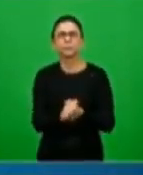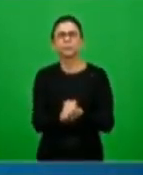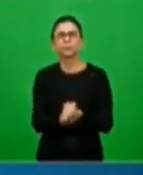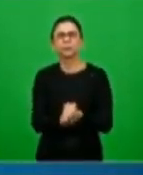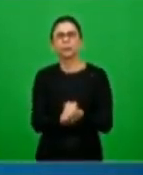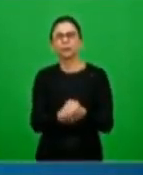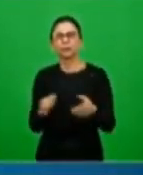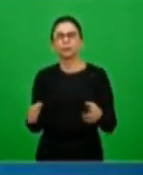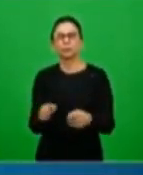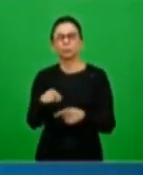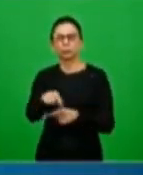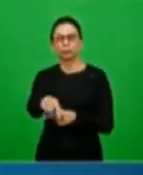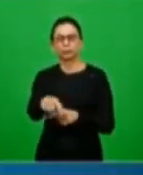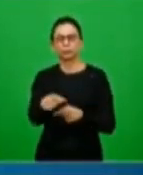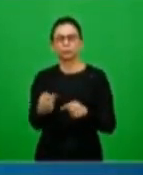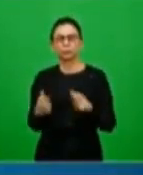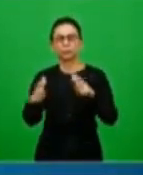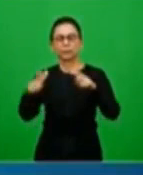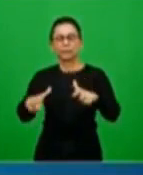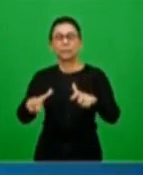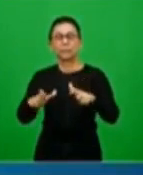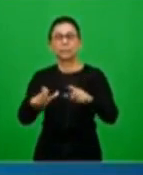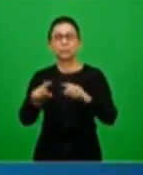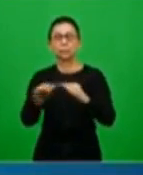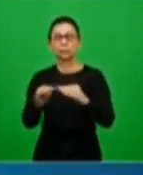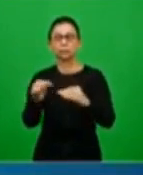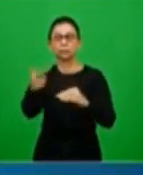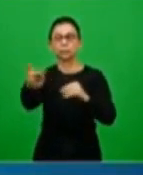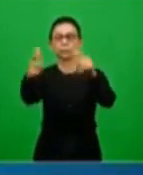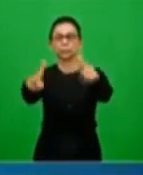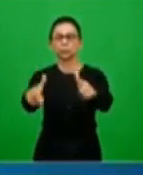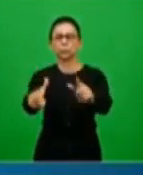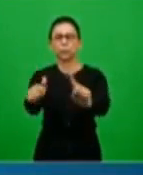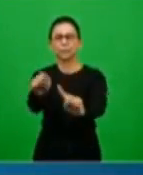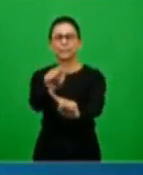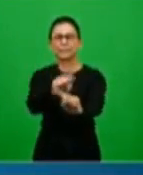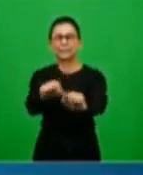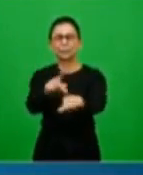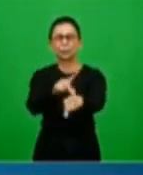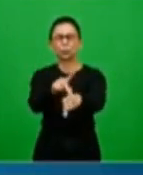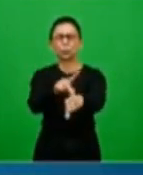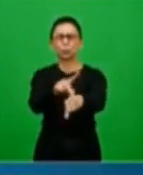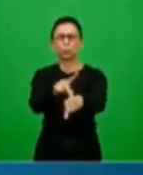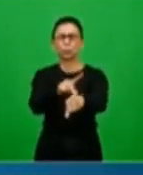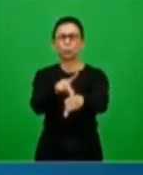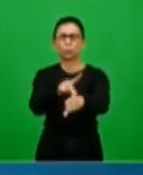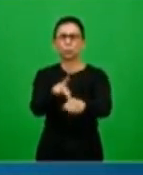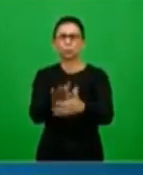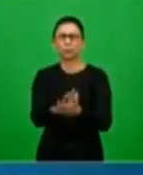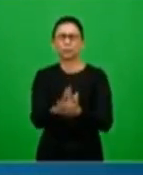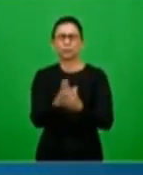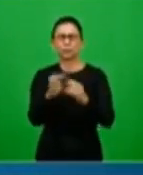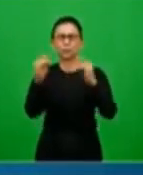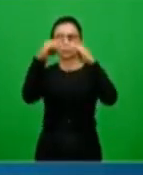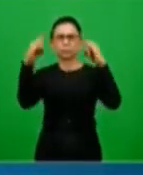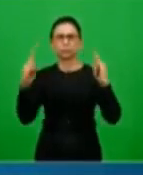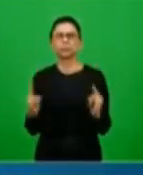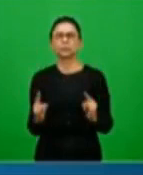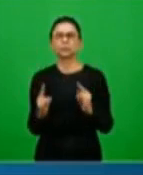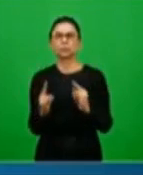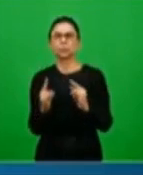pool, and then he entered then into the holy place in the second portion, which is the Holy of Holies. When the priest entered here, nobody would see